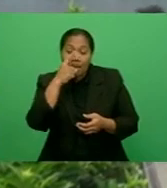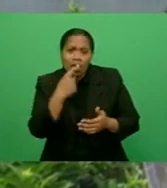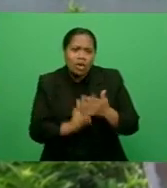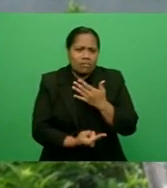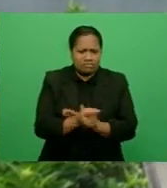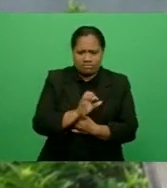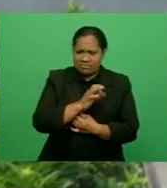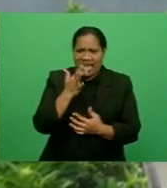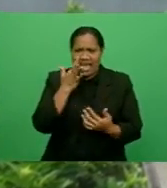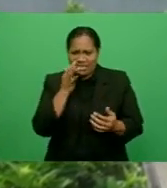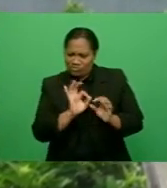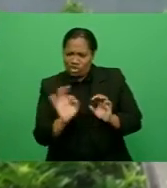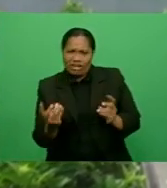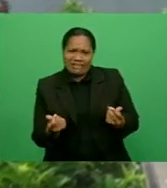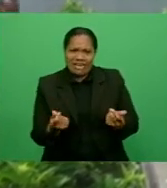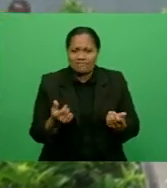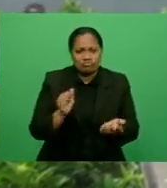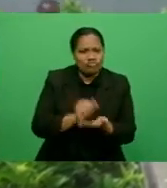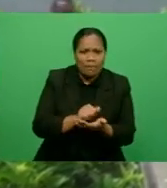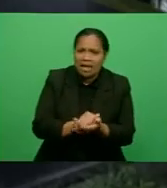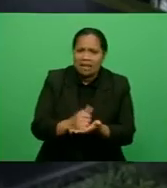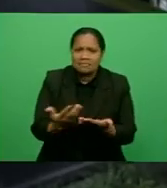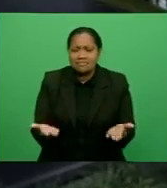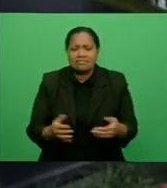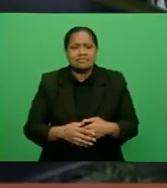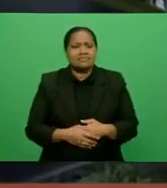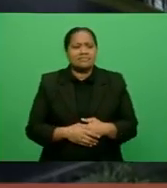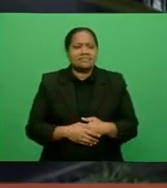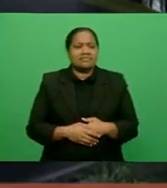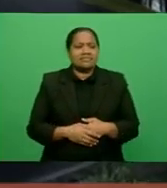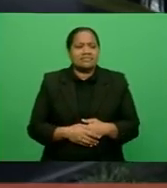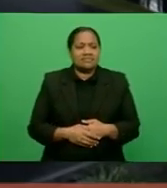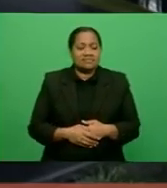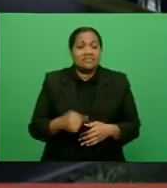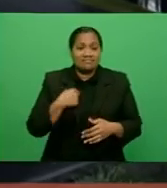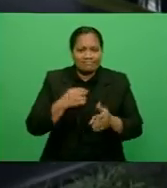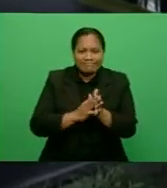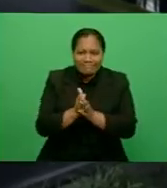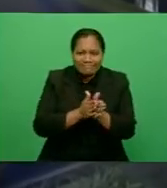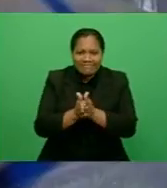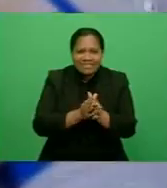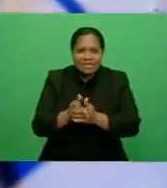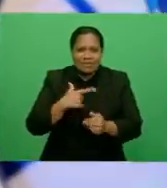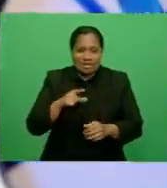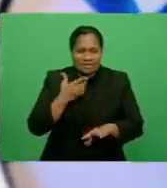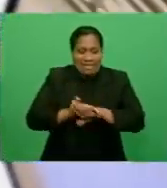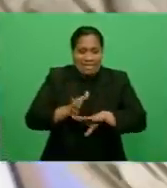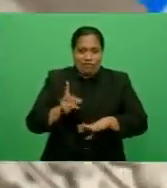enough to do the shopping like that now. I'm really looking forward to it because it's something new for me.